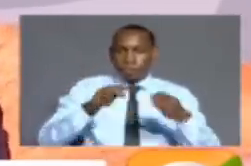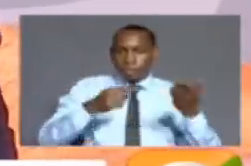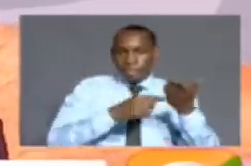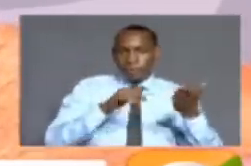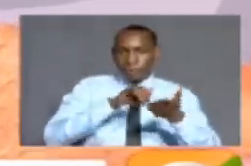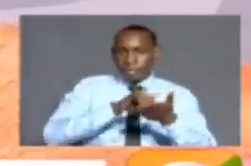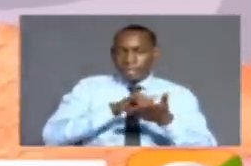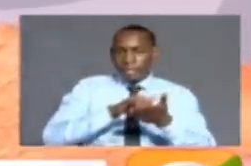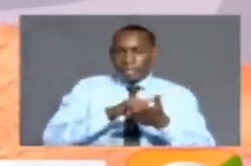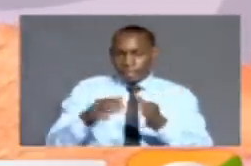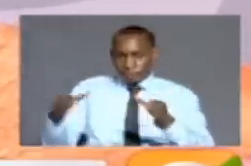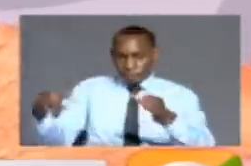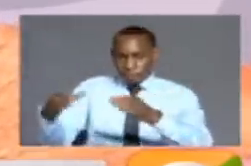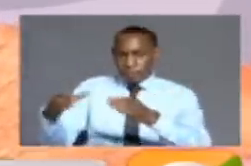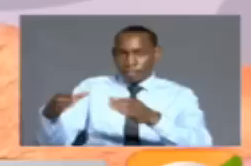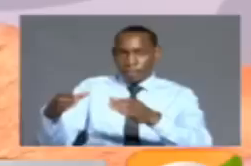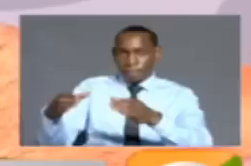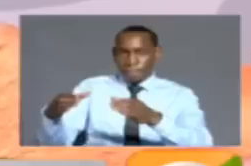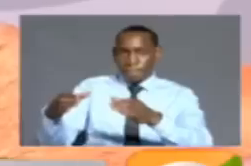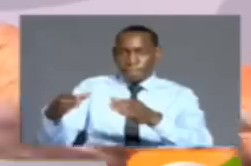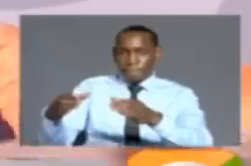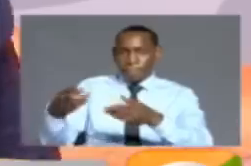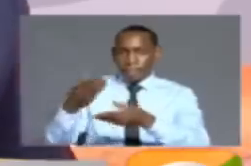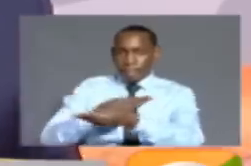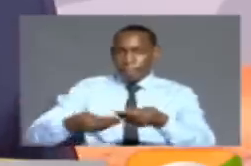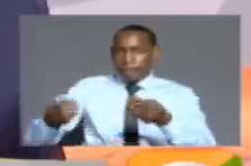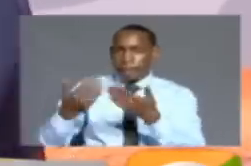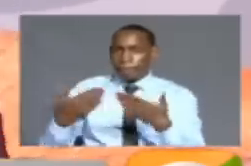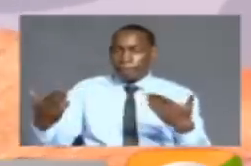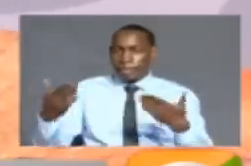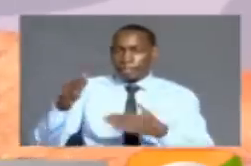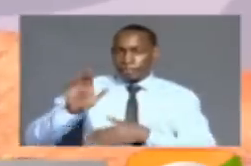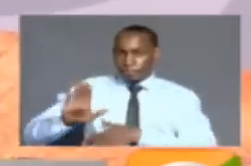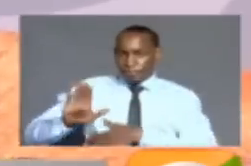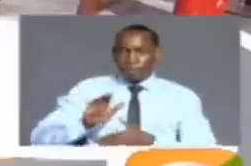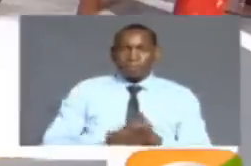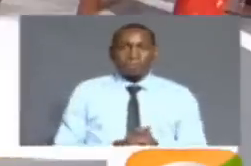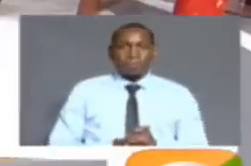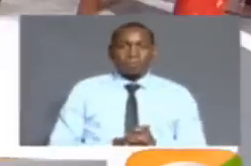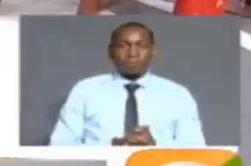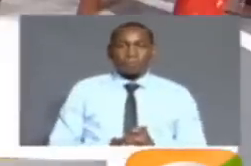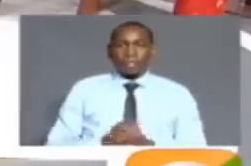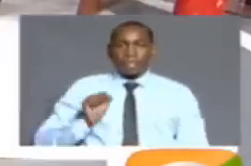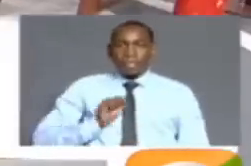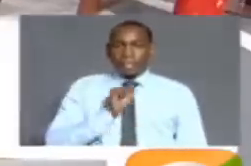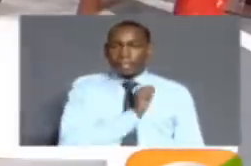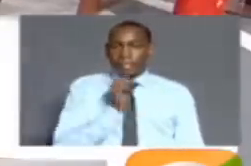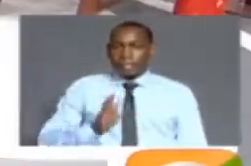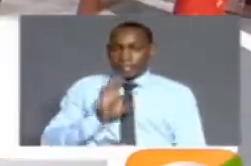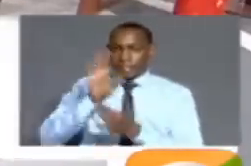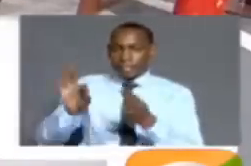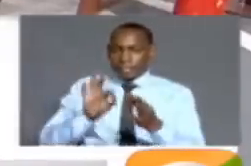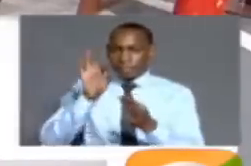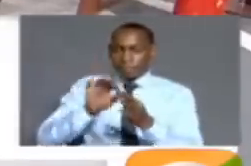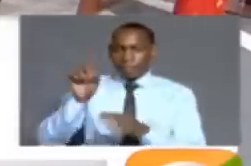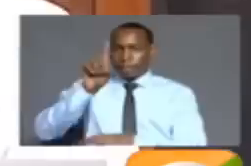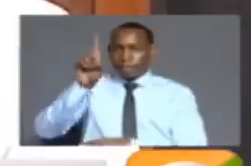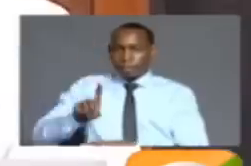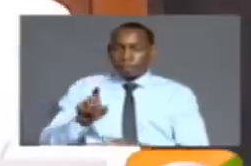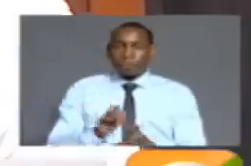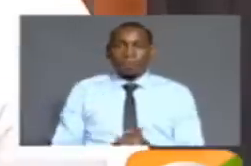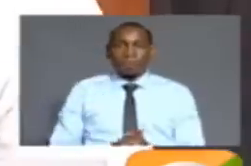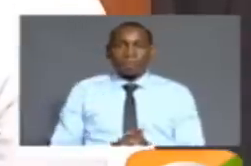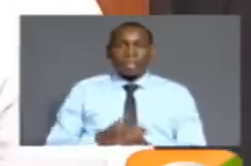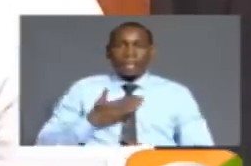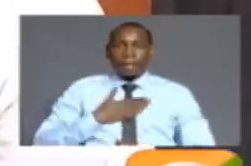sure that that community buys products from them. Senator, this one's specifically for you from one of your county mates, right?